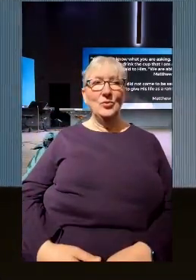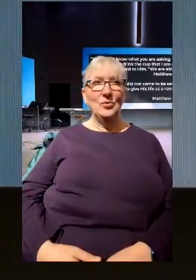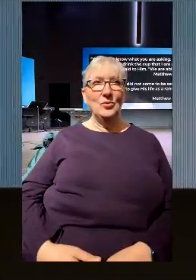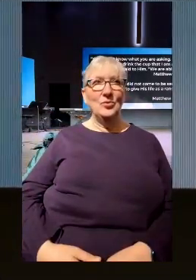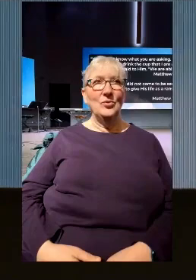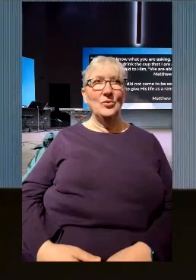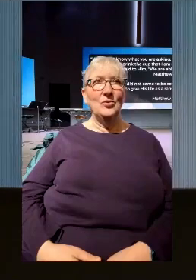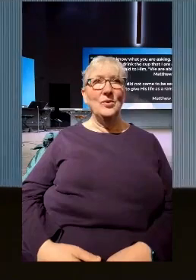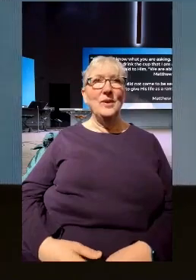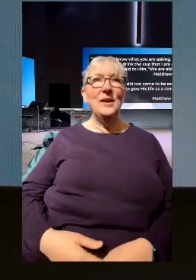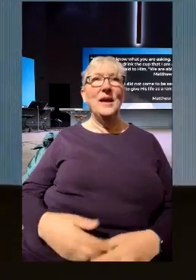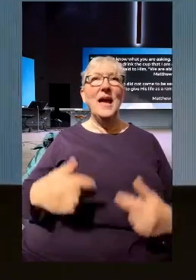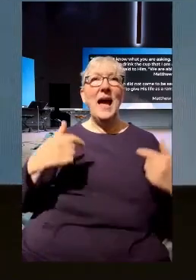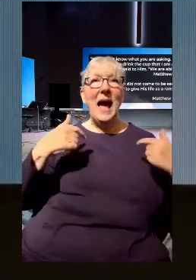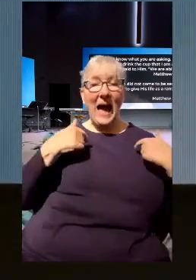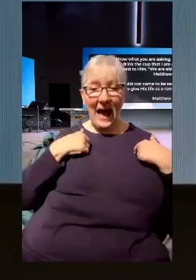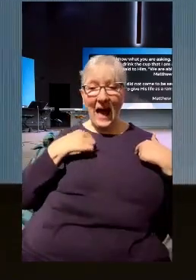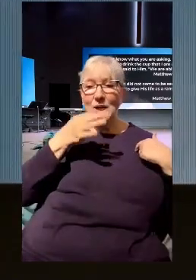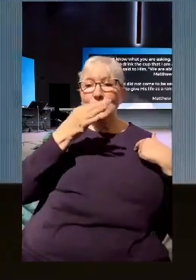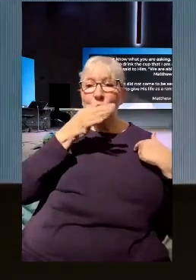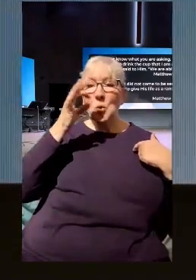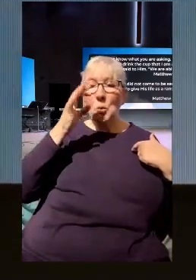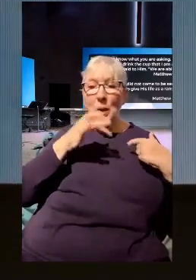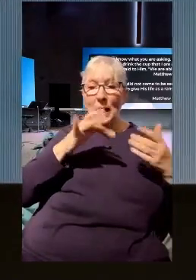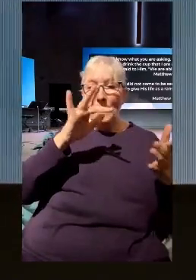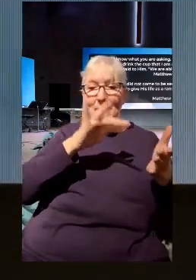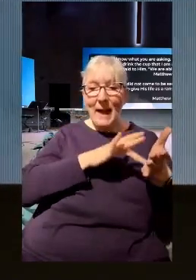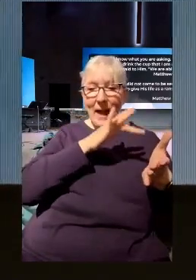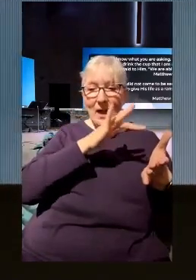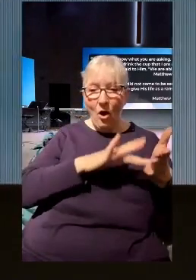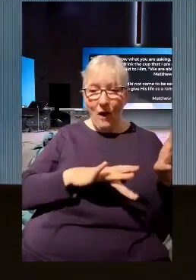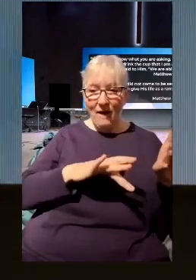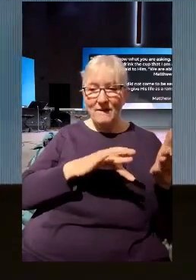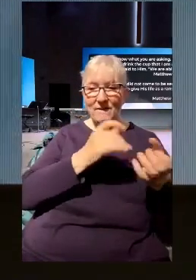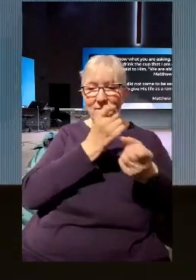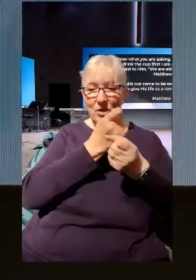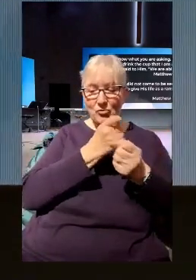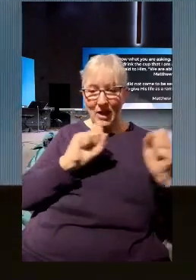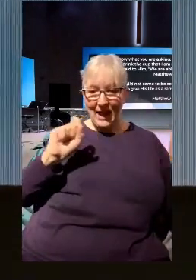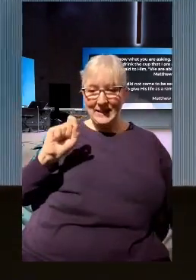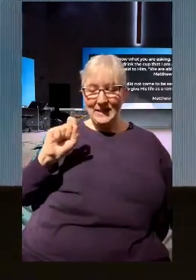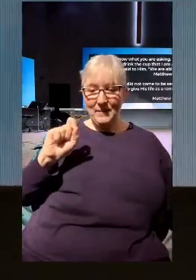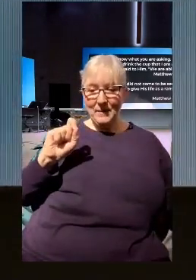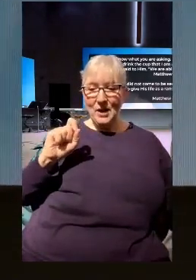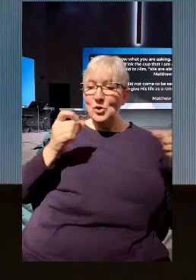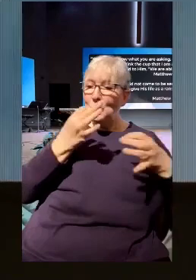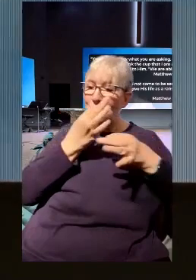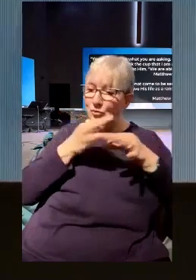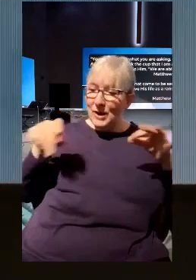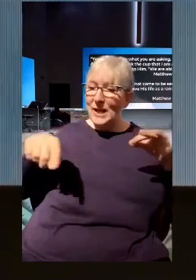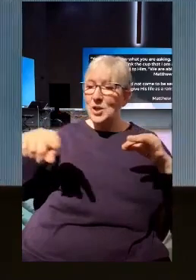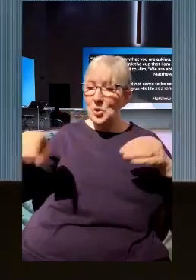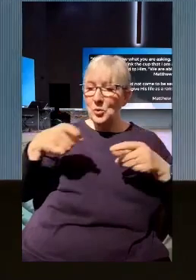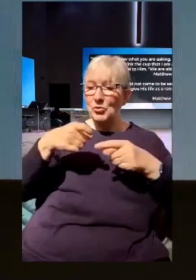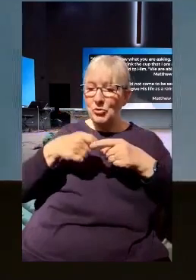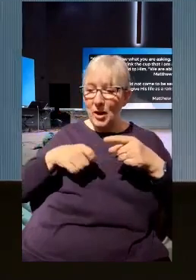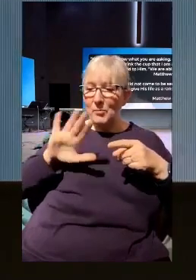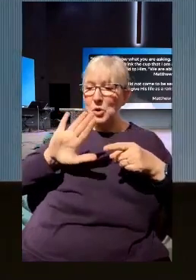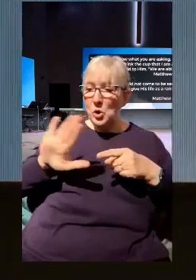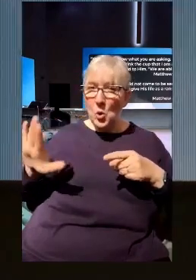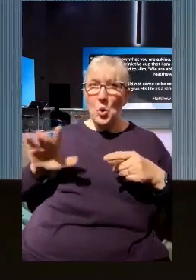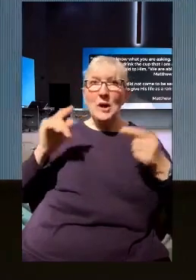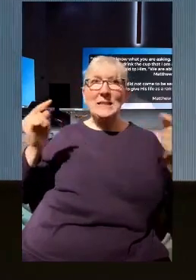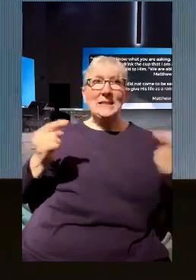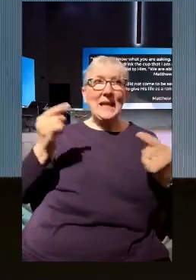I'm about to pay a ransom to set you free from the bondage and consequences of sin, to rescue you from the wrath